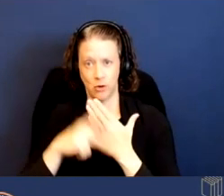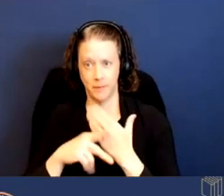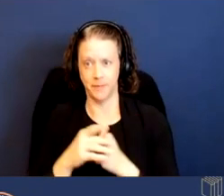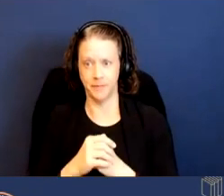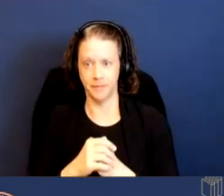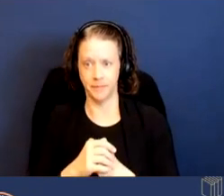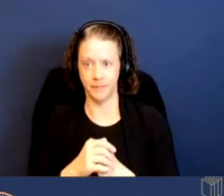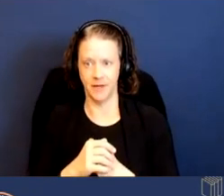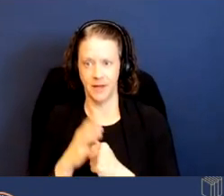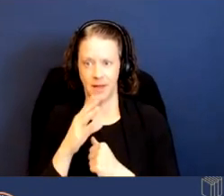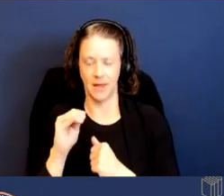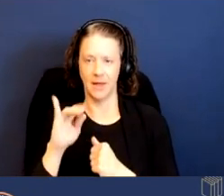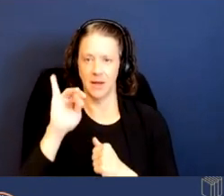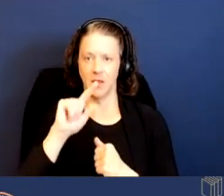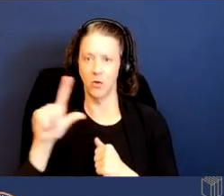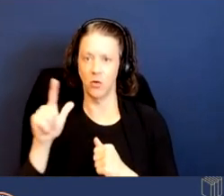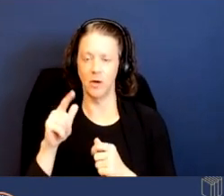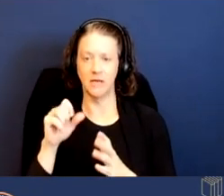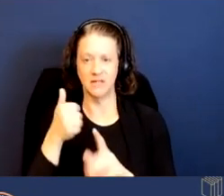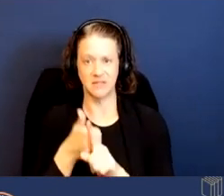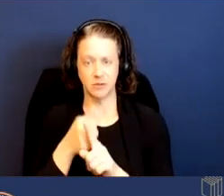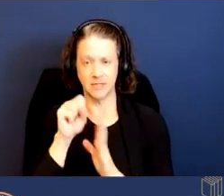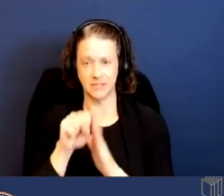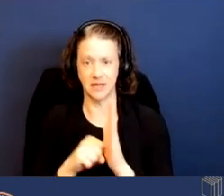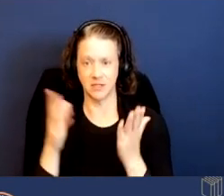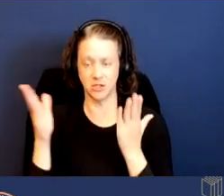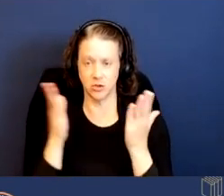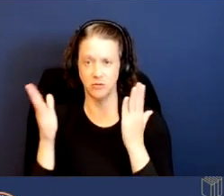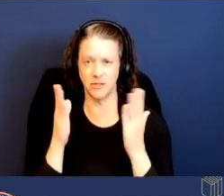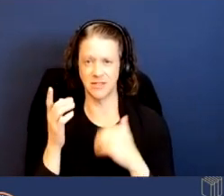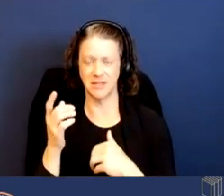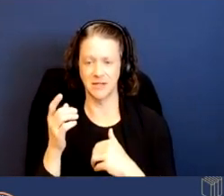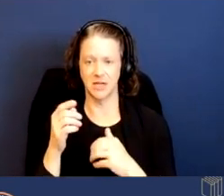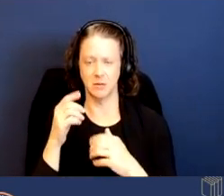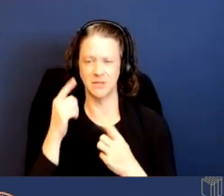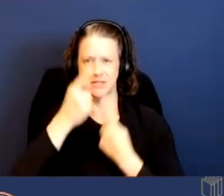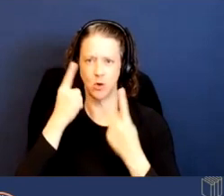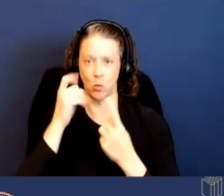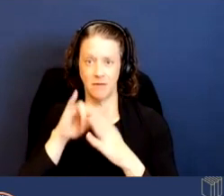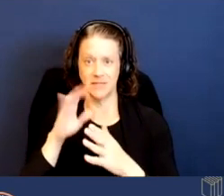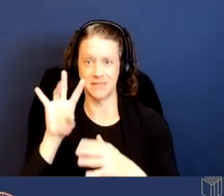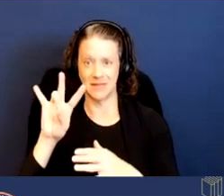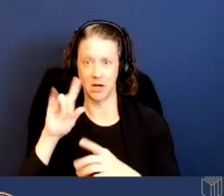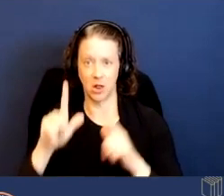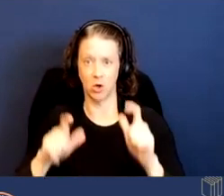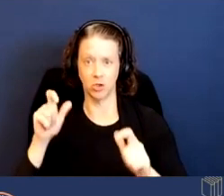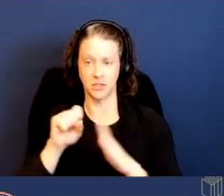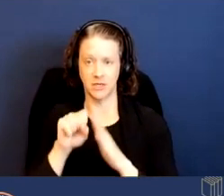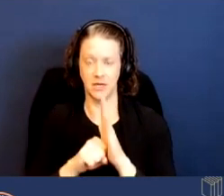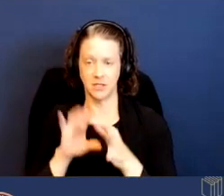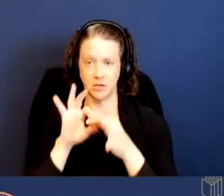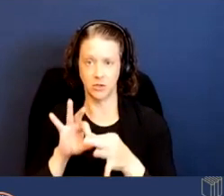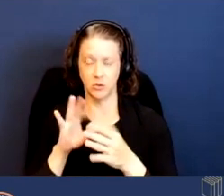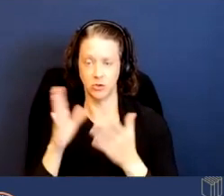And Illinois was a state that served, I think, it was considered one of the 7 largest states in terms of serving students with